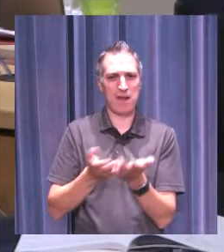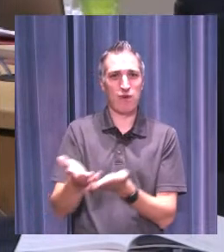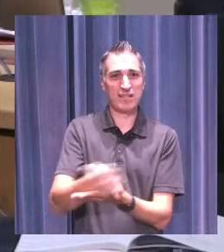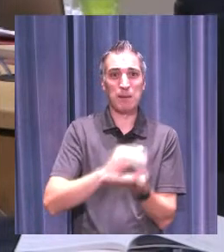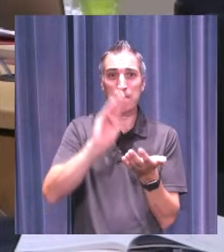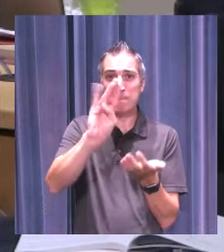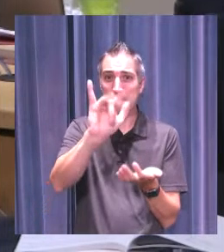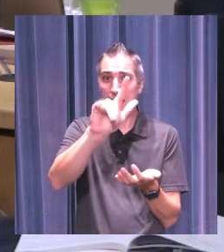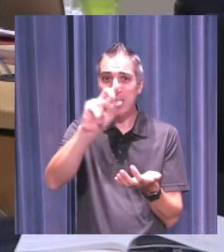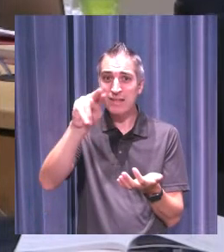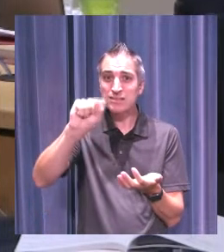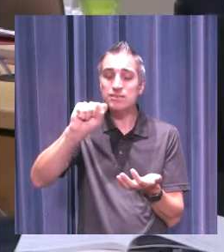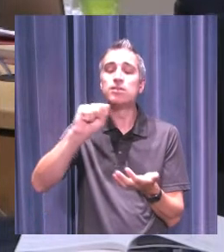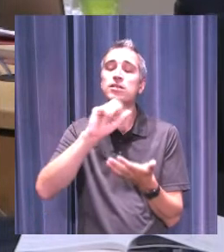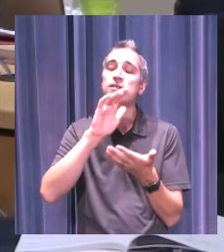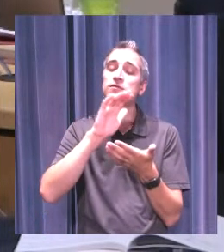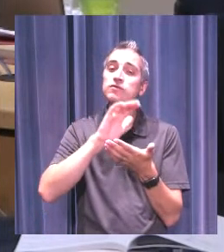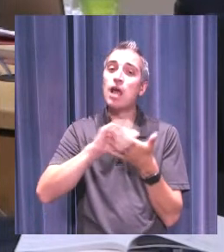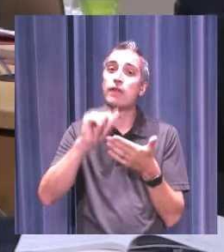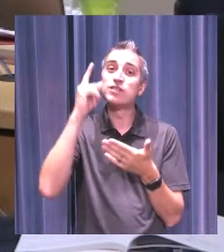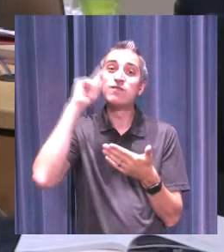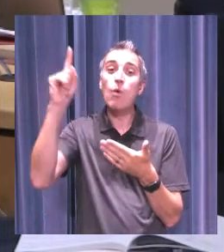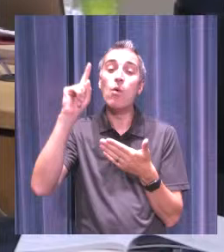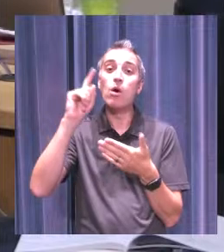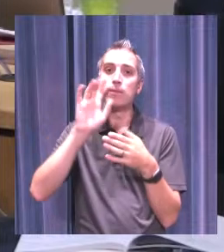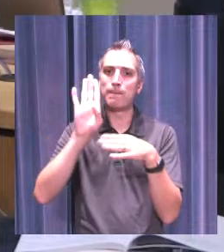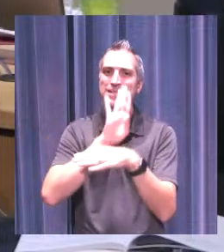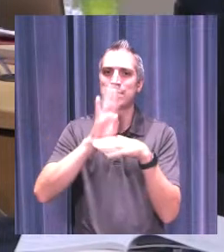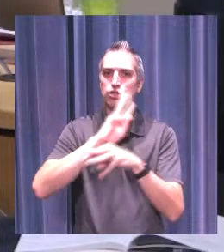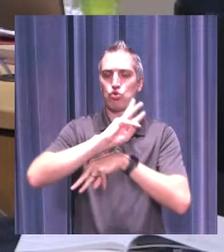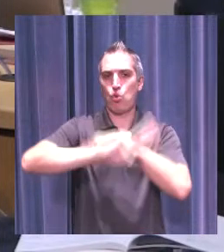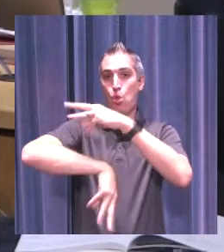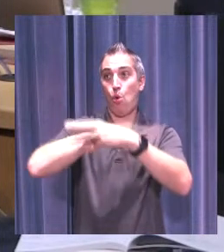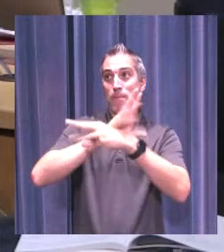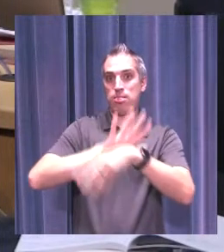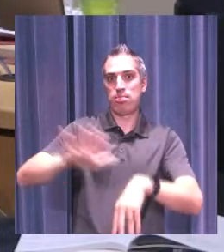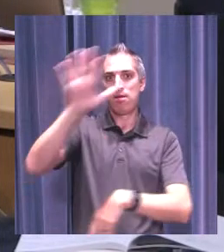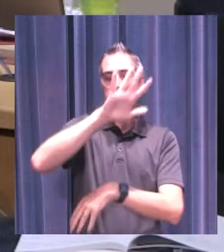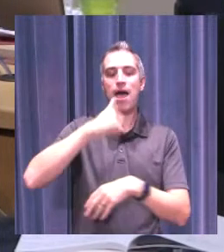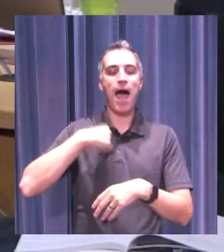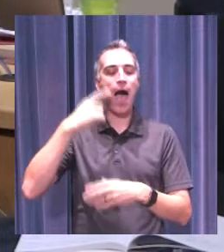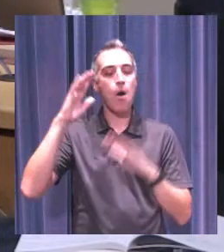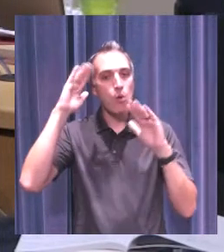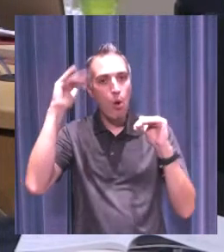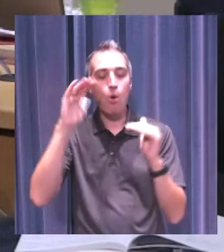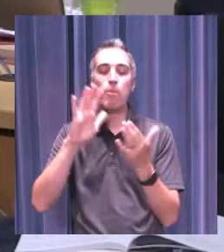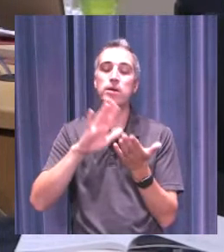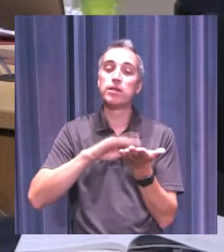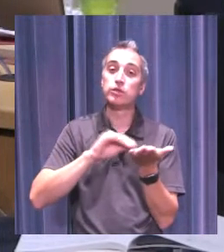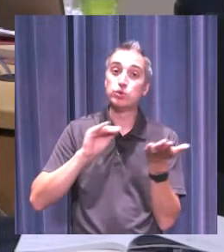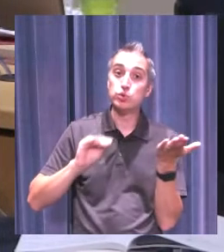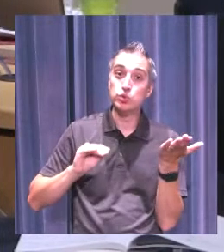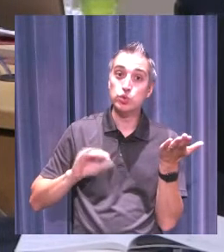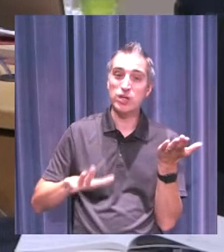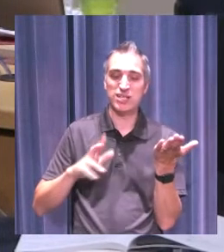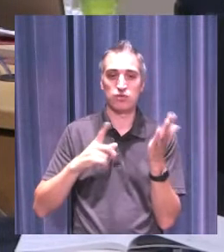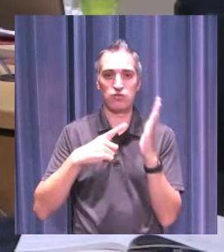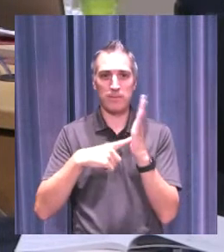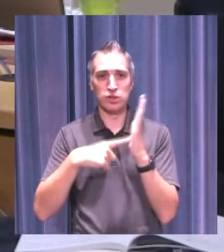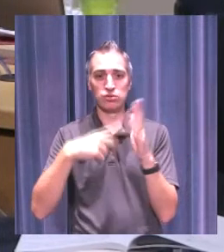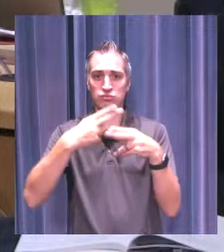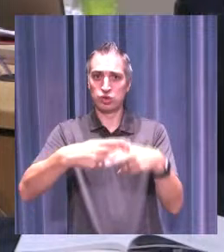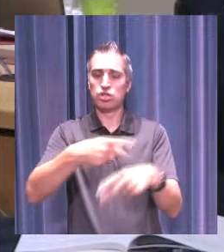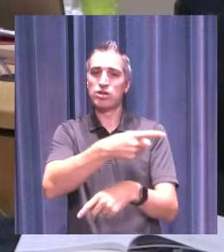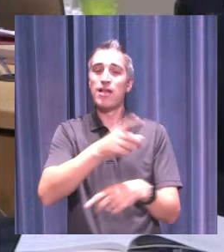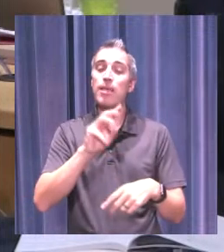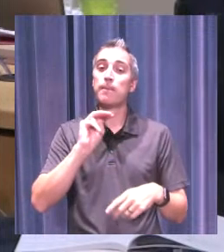for business globally. I would hope for the sake of our students and the reputation of Mott that Mr. Reyes and Mr. Freeman will conduct